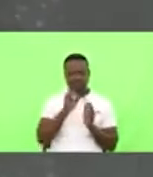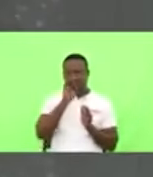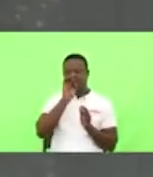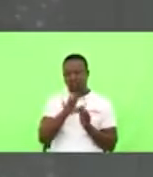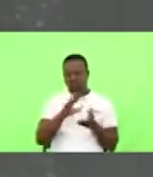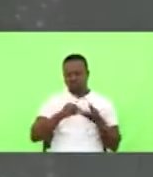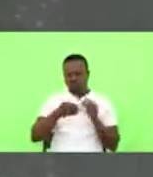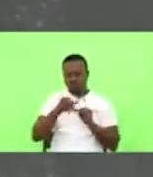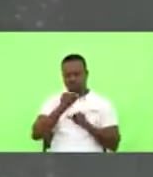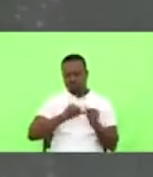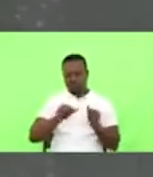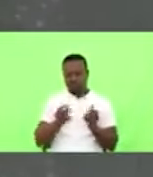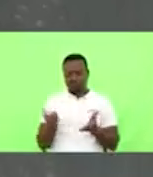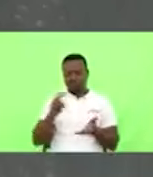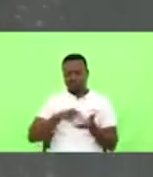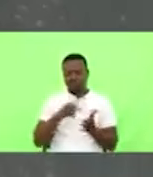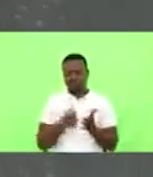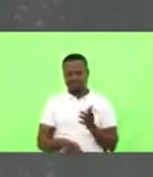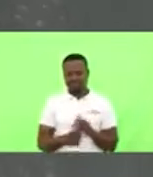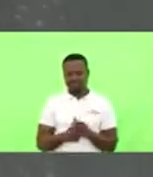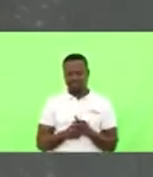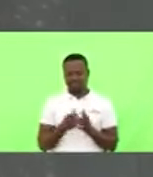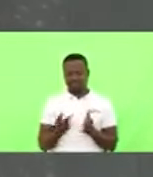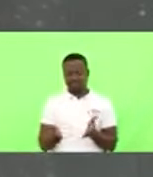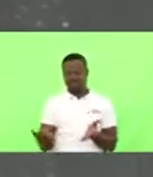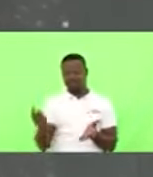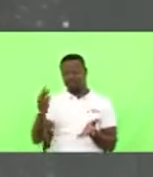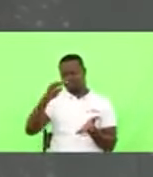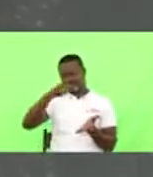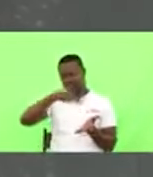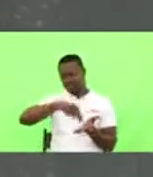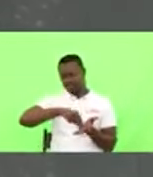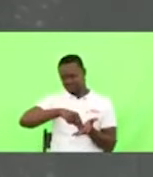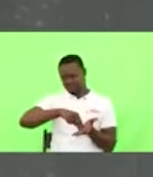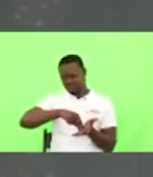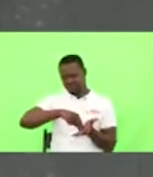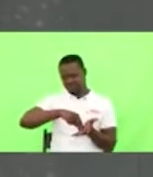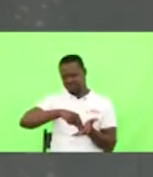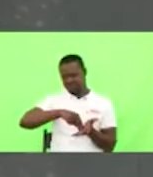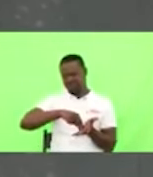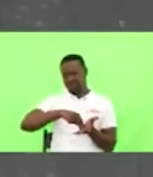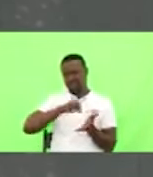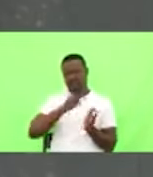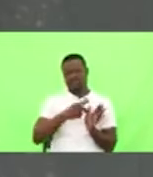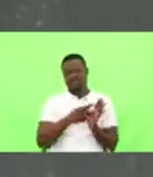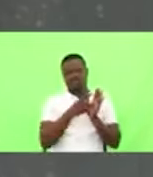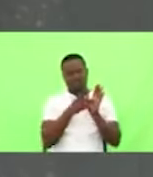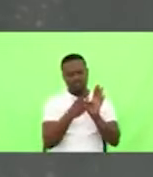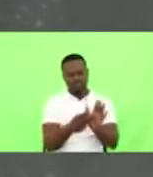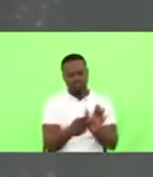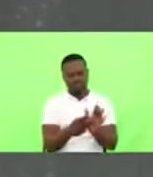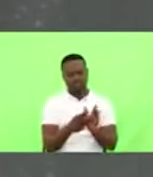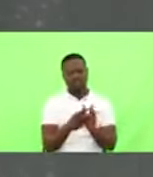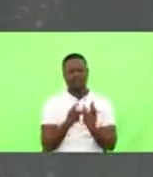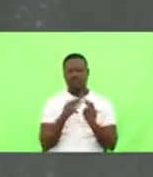Now, the resurrection needs to be proved beyond all doubt.